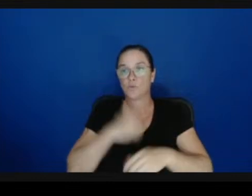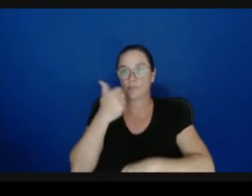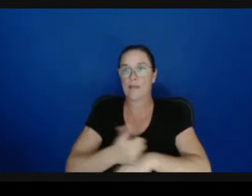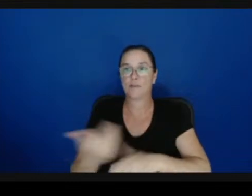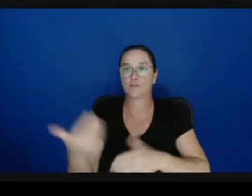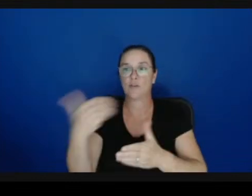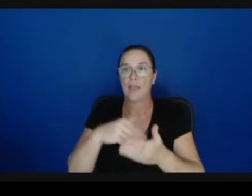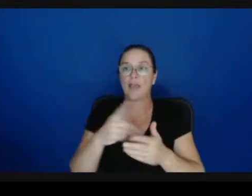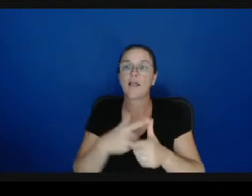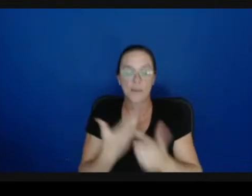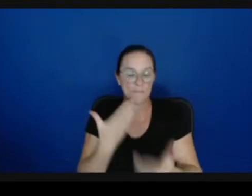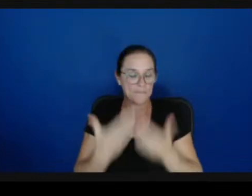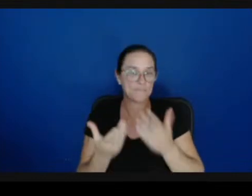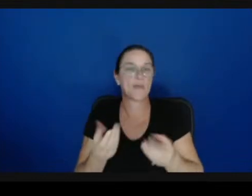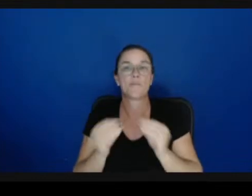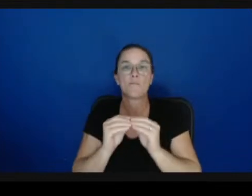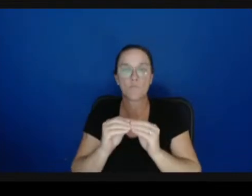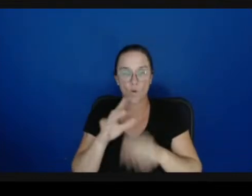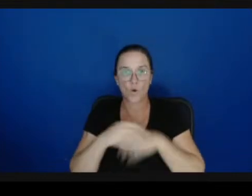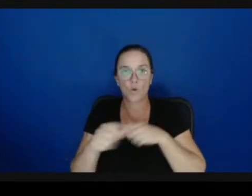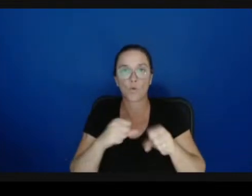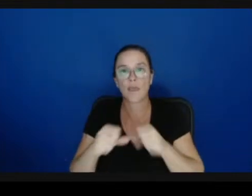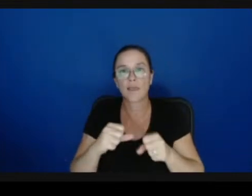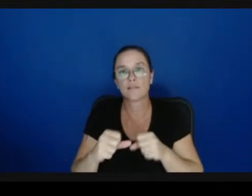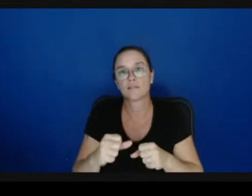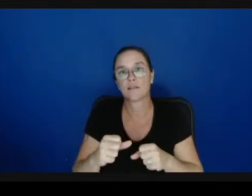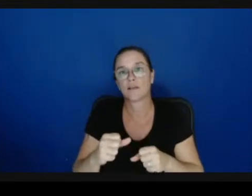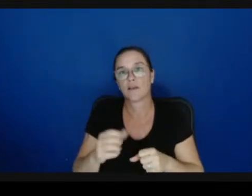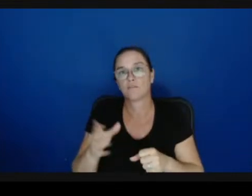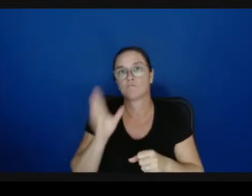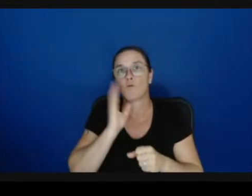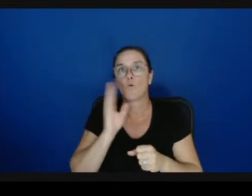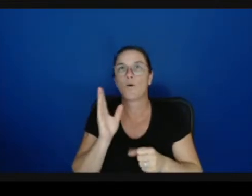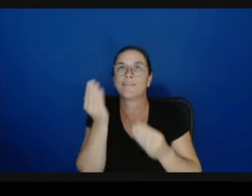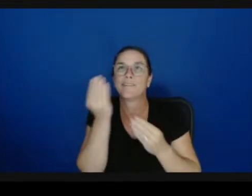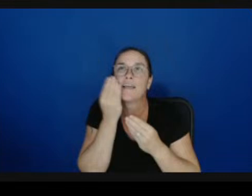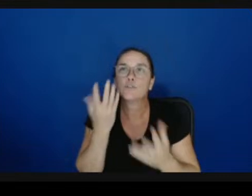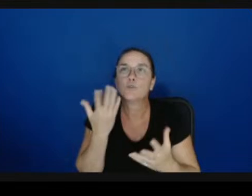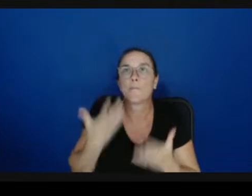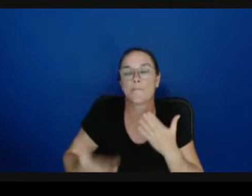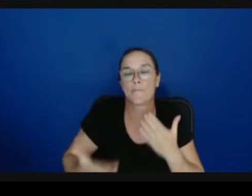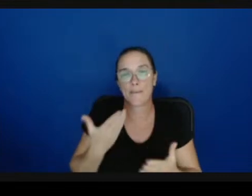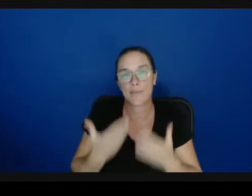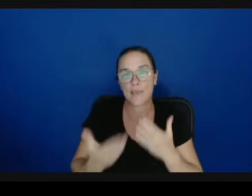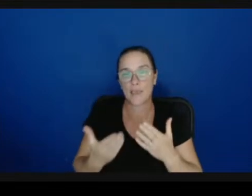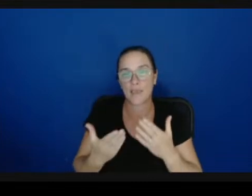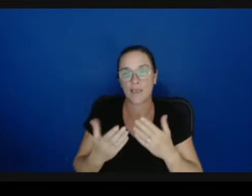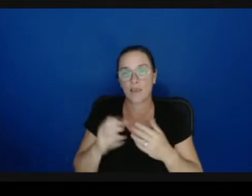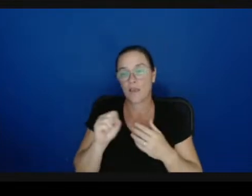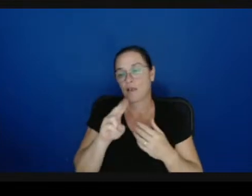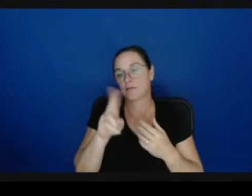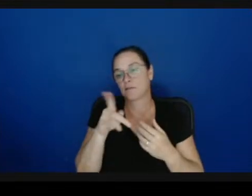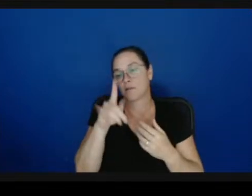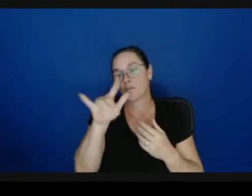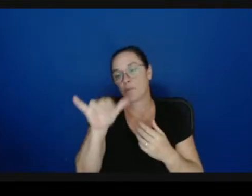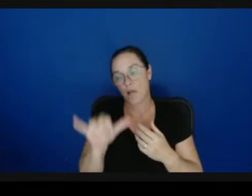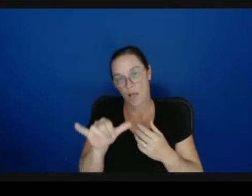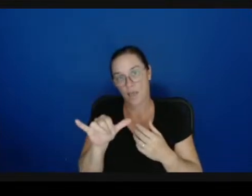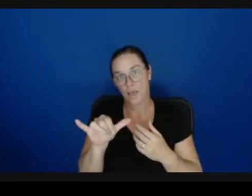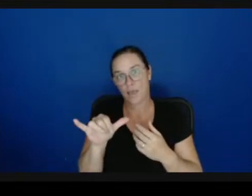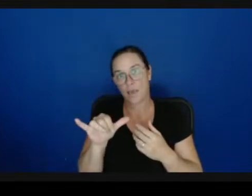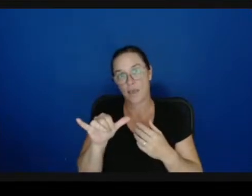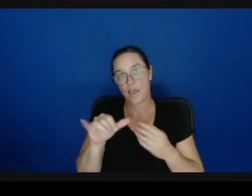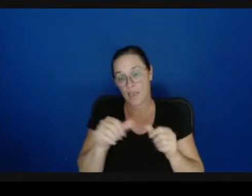again. And then that might tell you that maybe the supply route is not so stable as we're seeing right